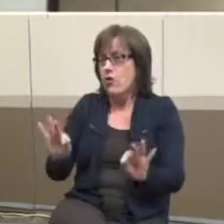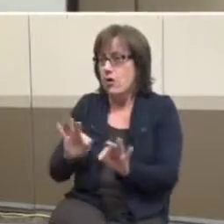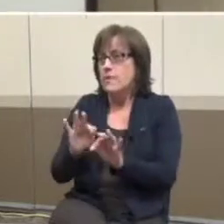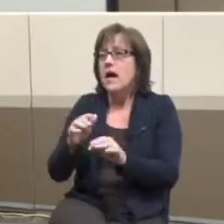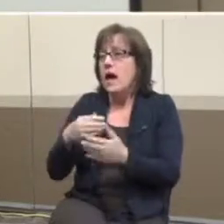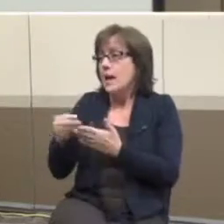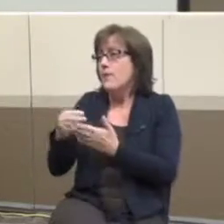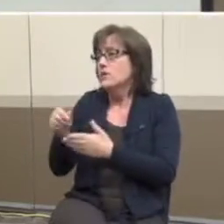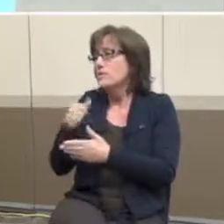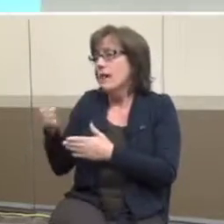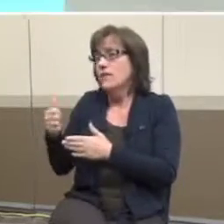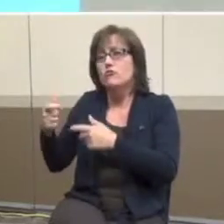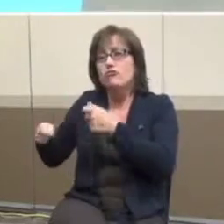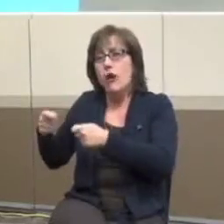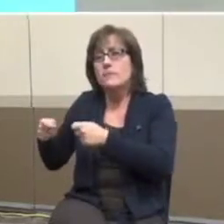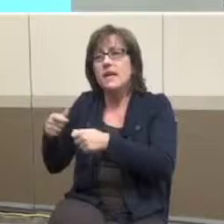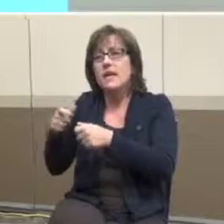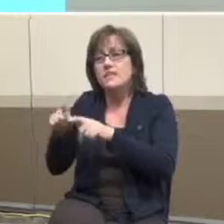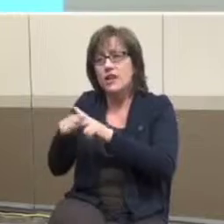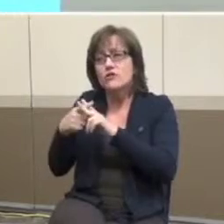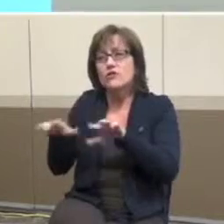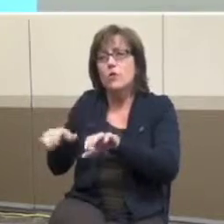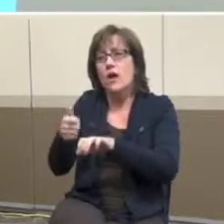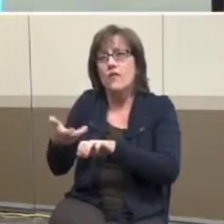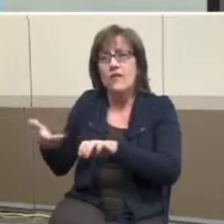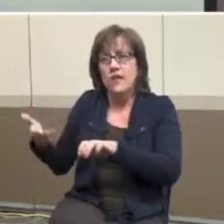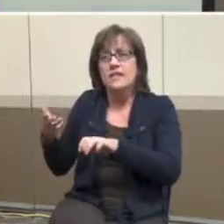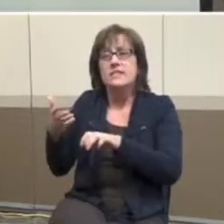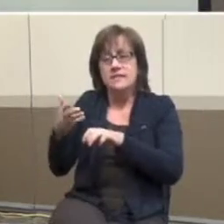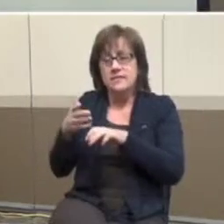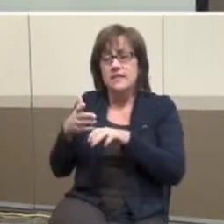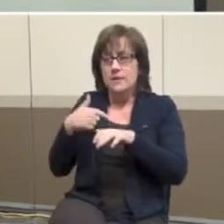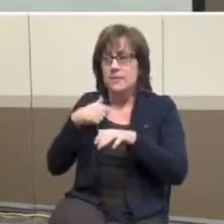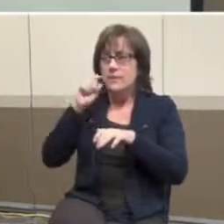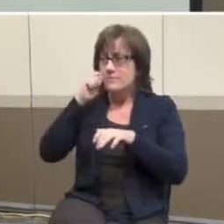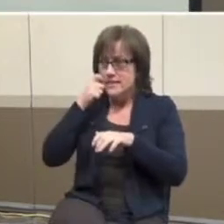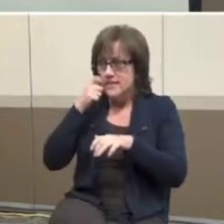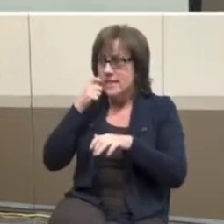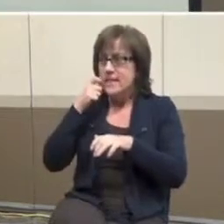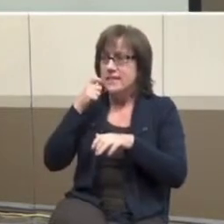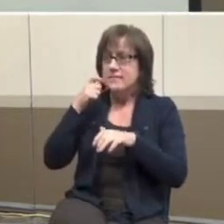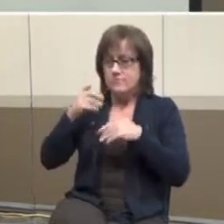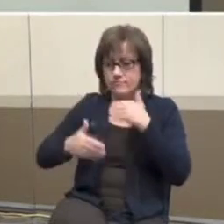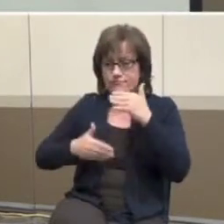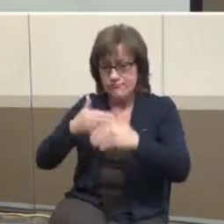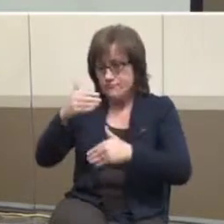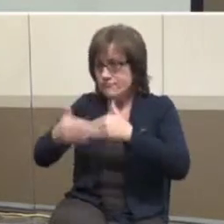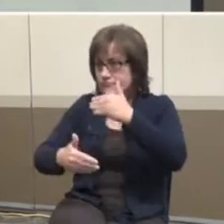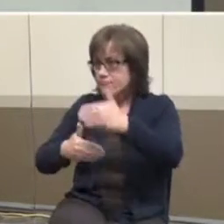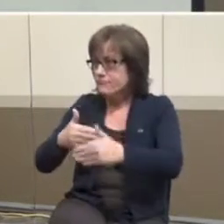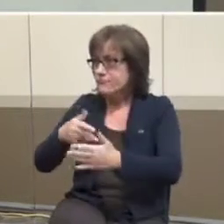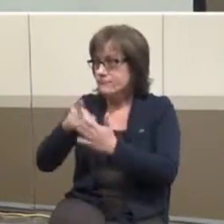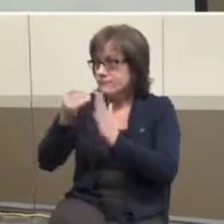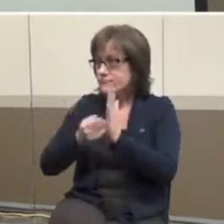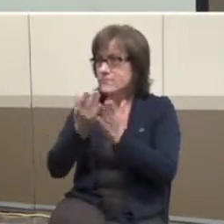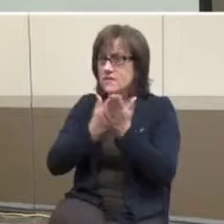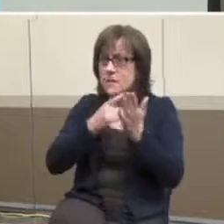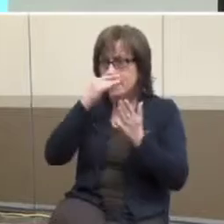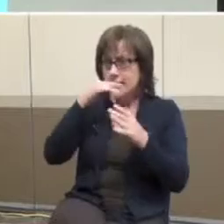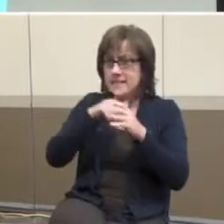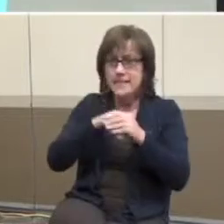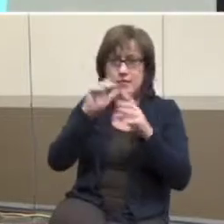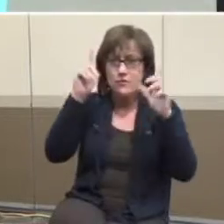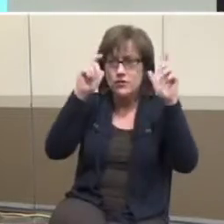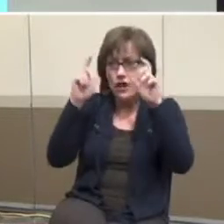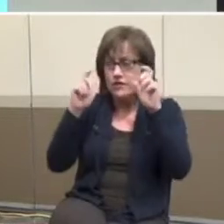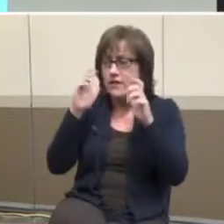doing some other things with percussion. But it really became a neat kind of a cross-curricular project. I had kids that were in a photography class with